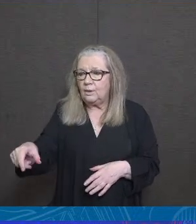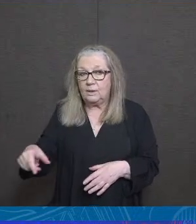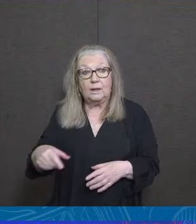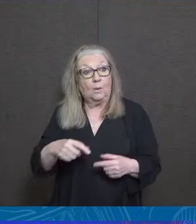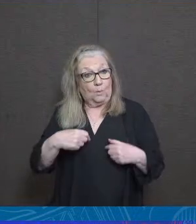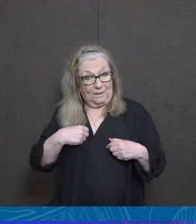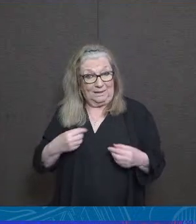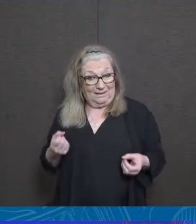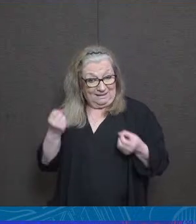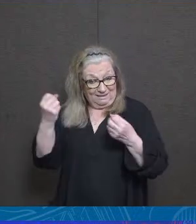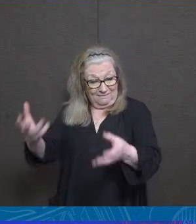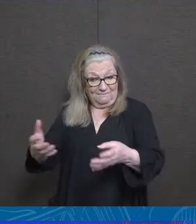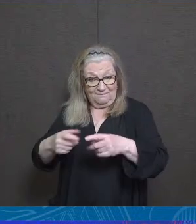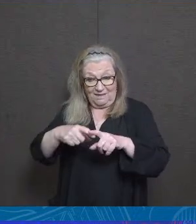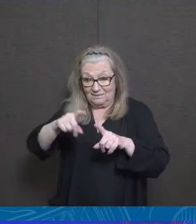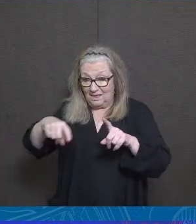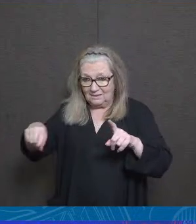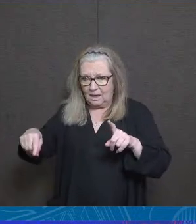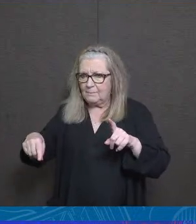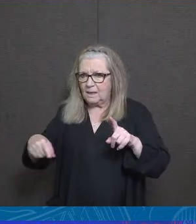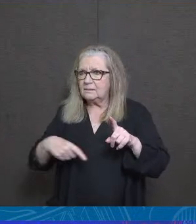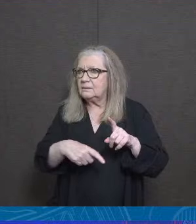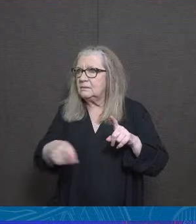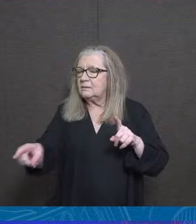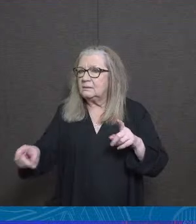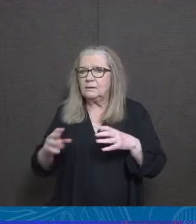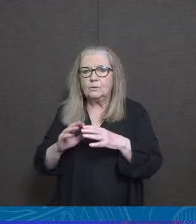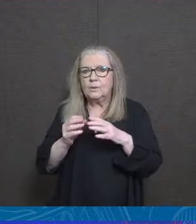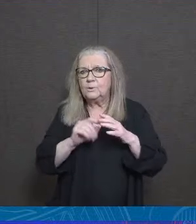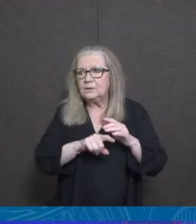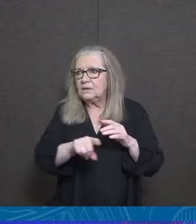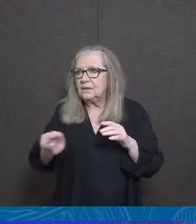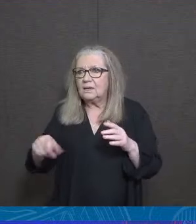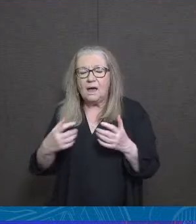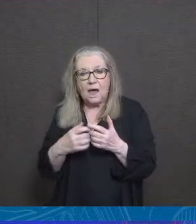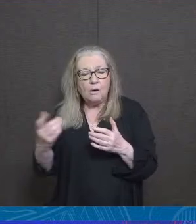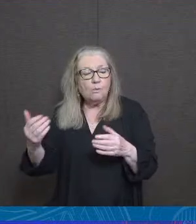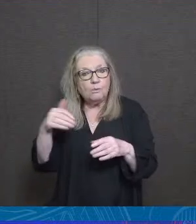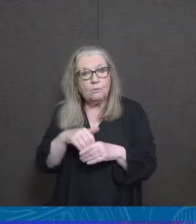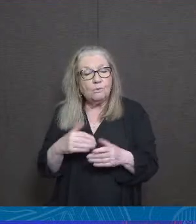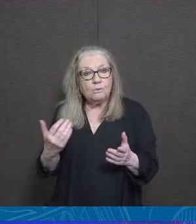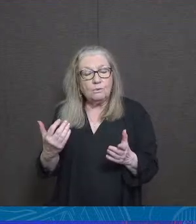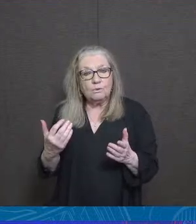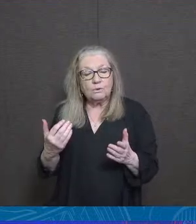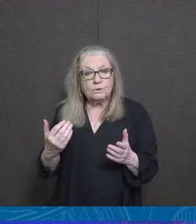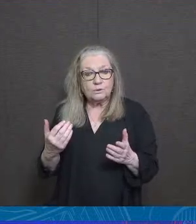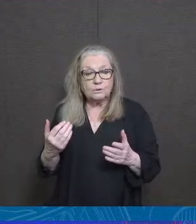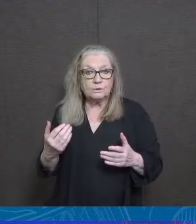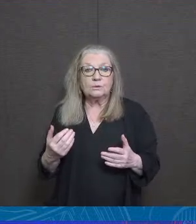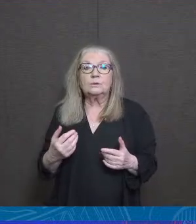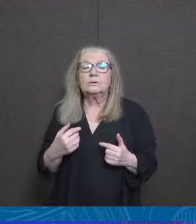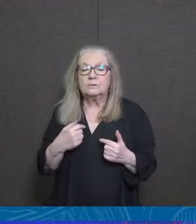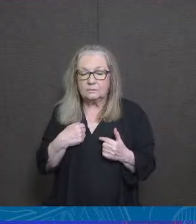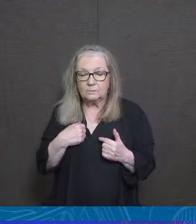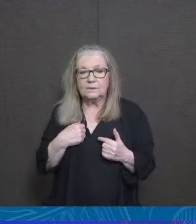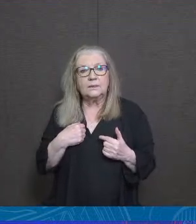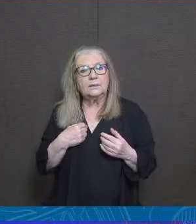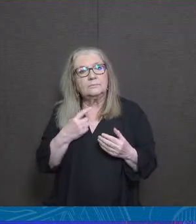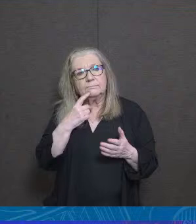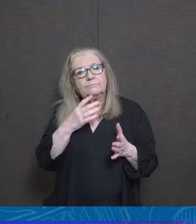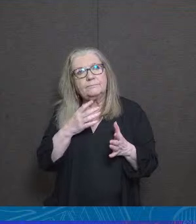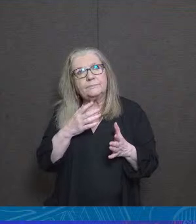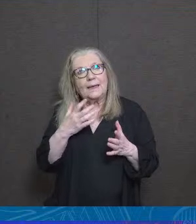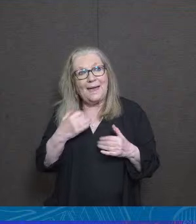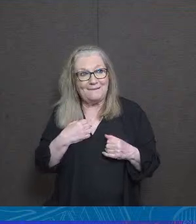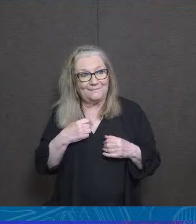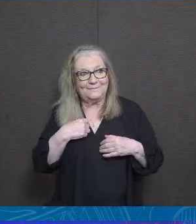can we involve them in the process as well. So just to share a little bit about what we have done at the observatory, we have